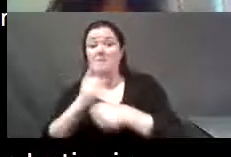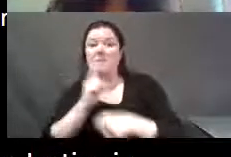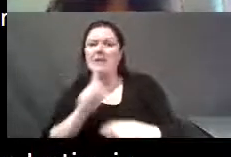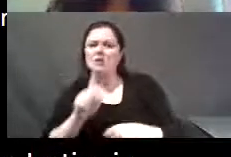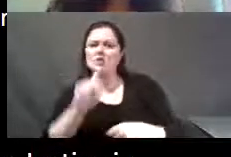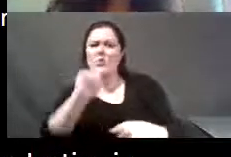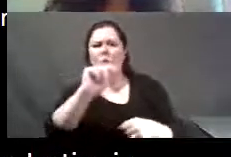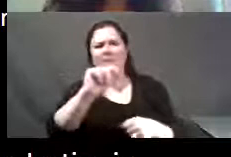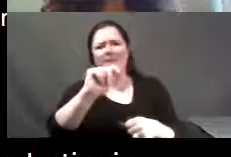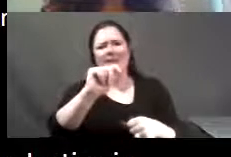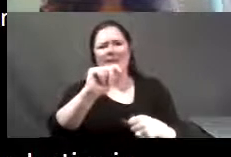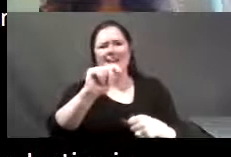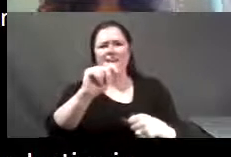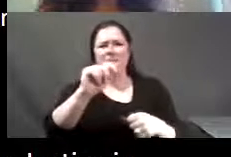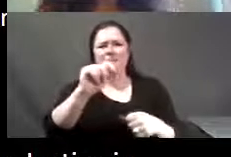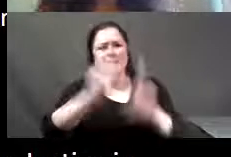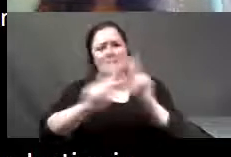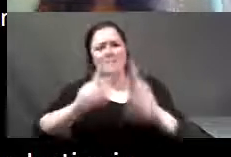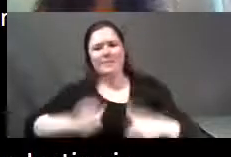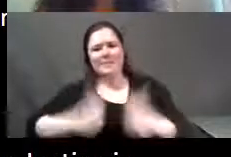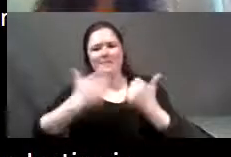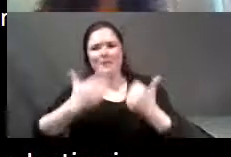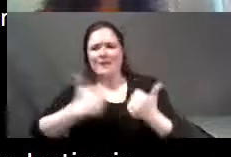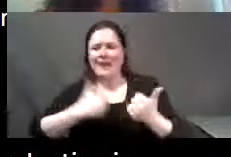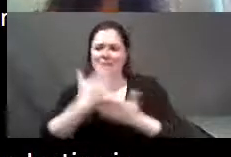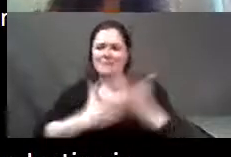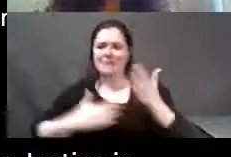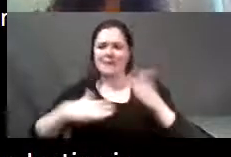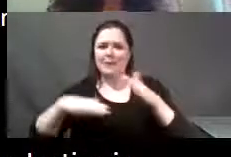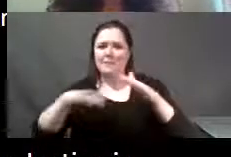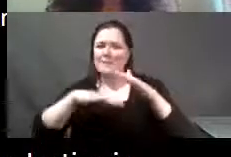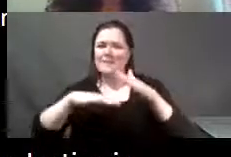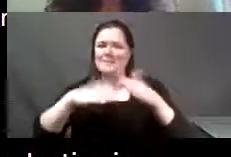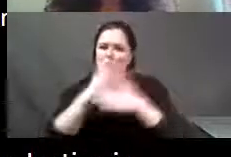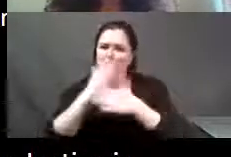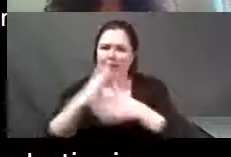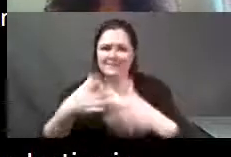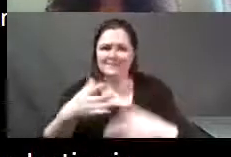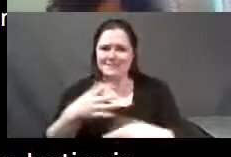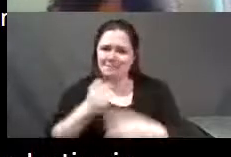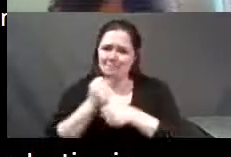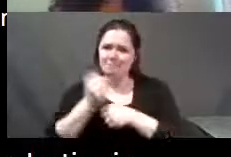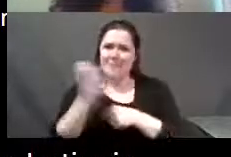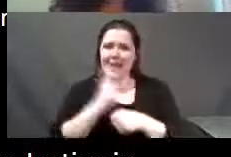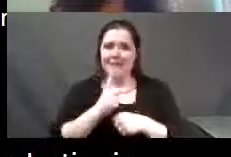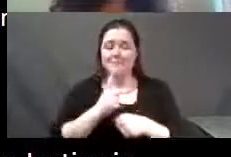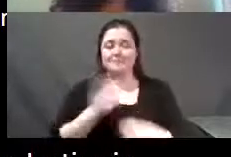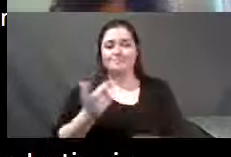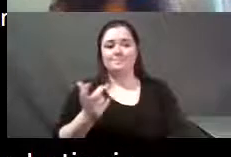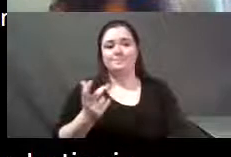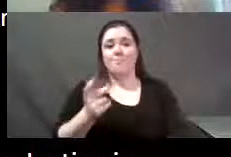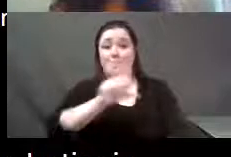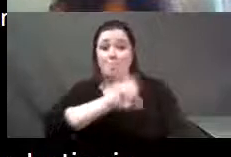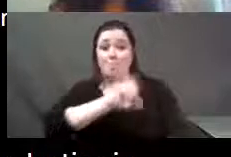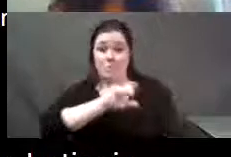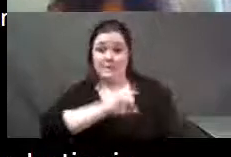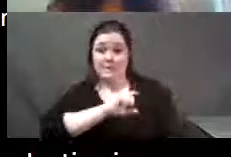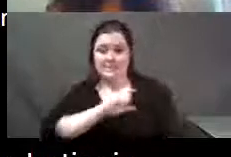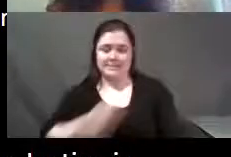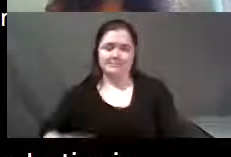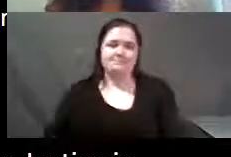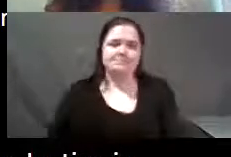basic rights recovered after that. Policing, again, like I noted